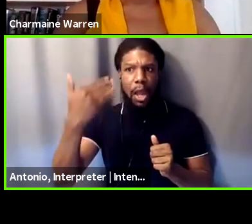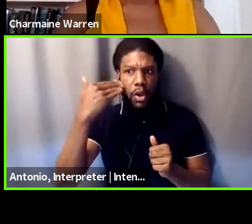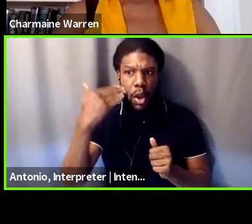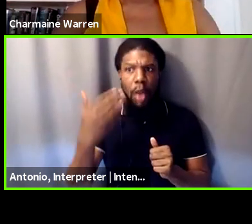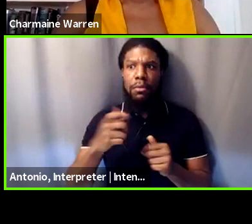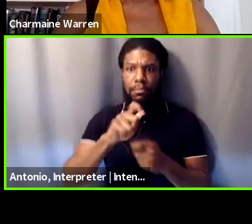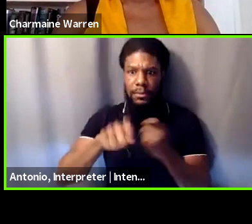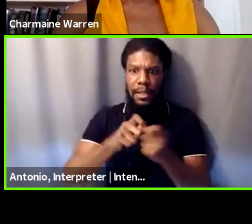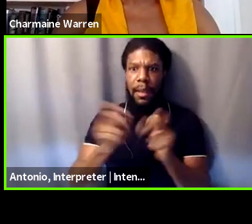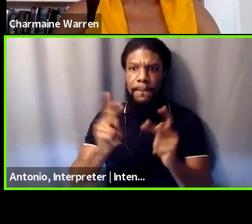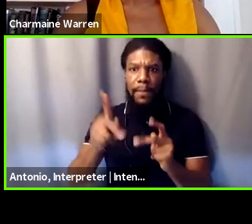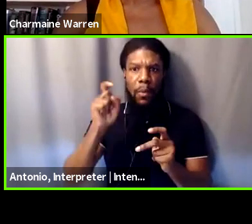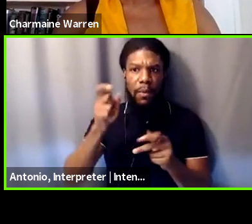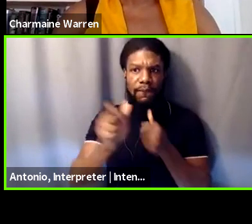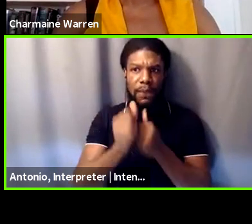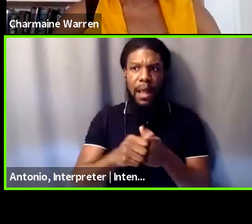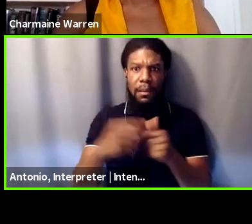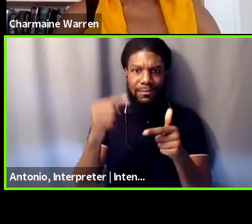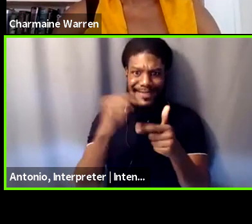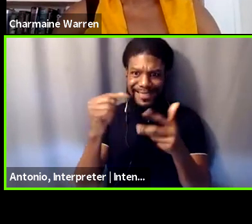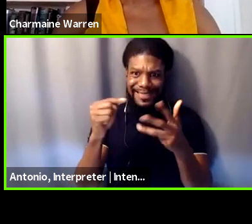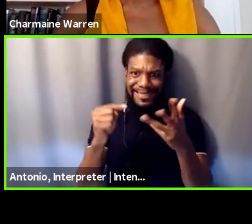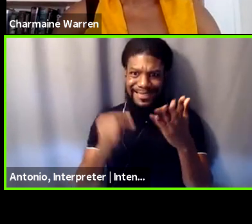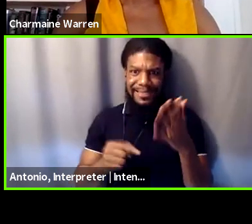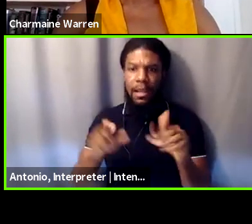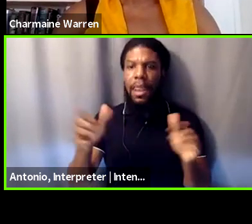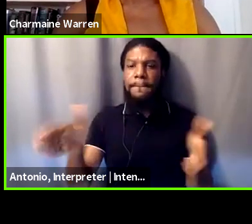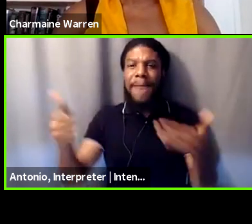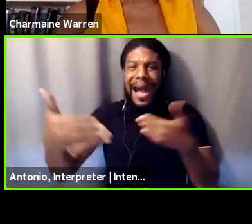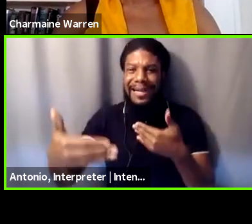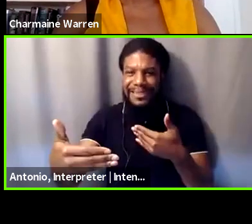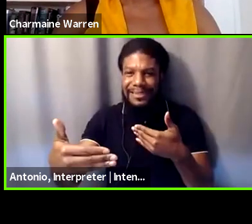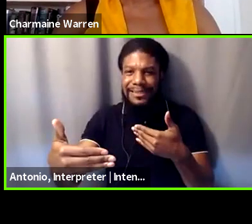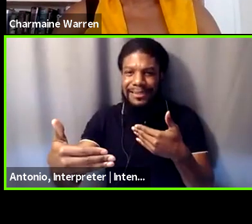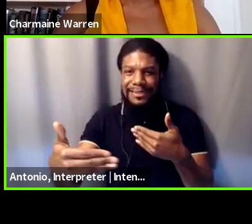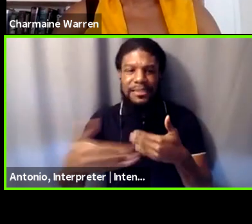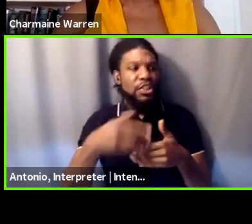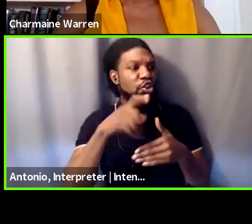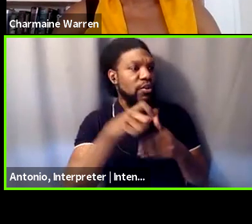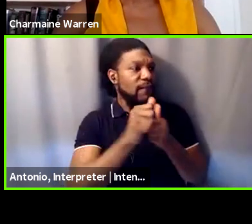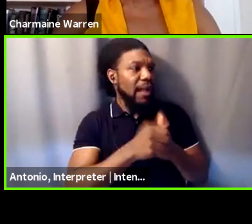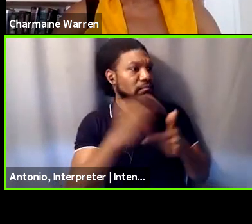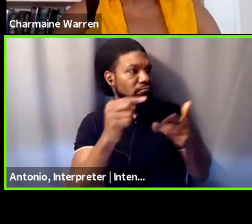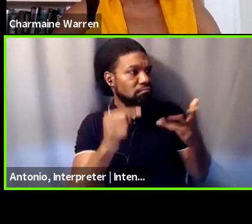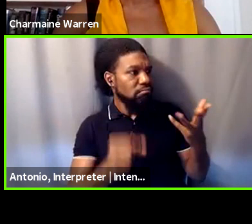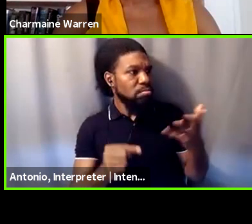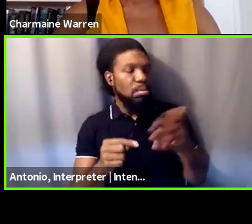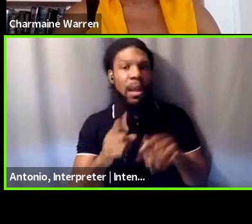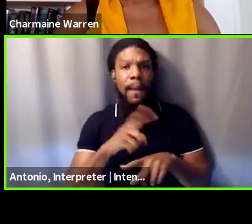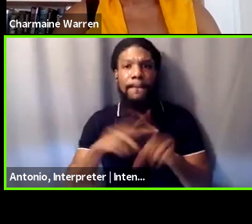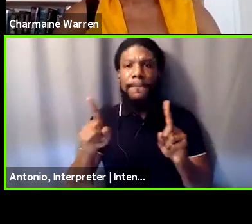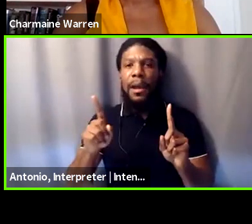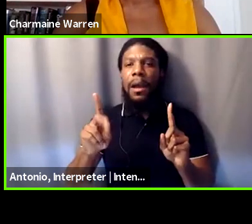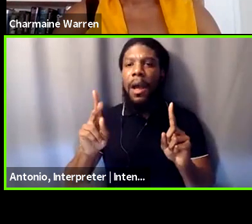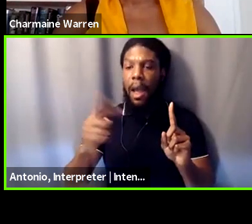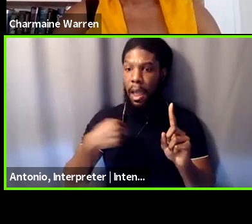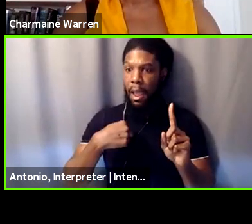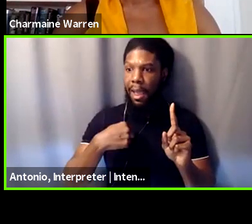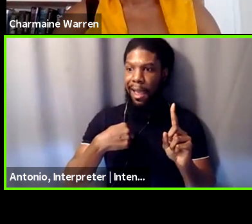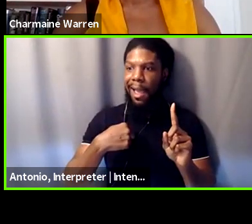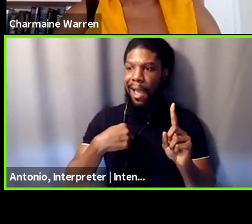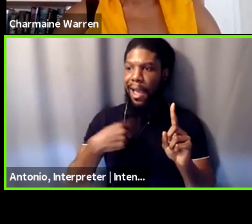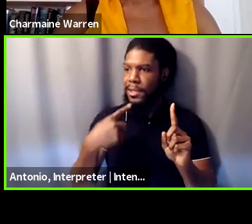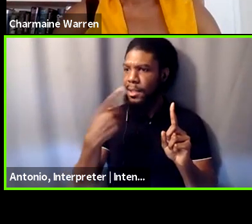You know, can you ever assume the box? Because of course, like, nobody assumes that I grew up in Jamaica, you know, just because of my